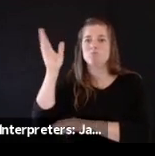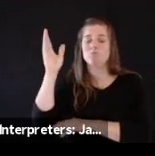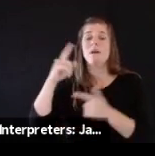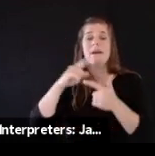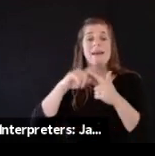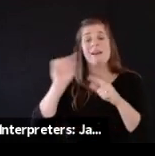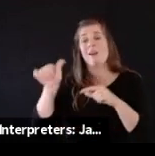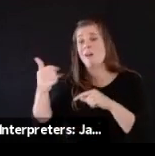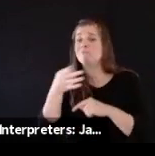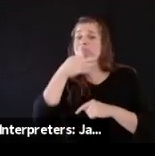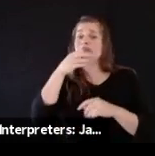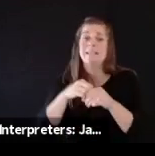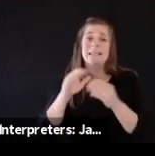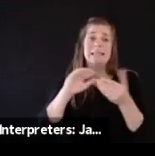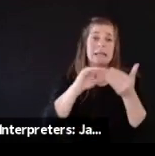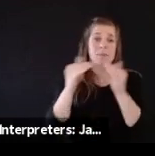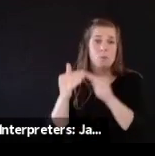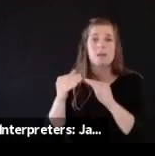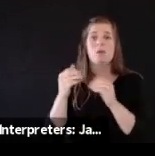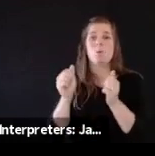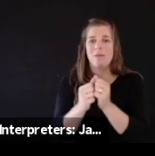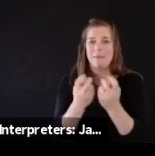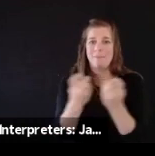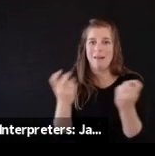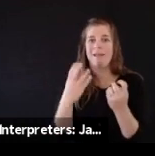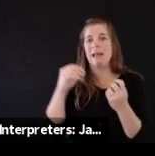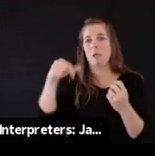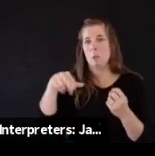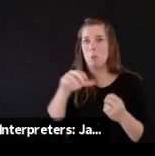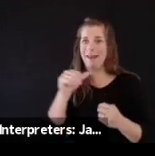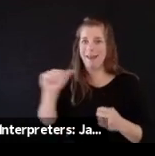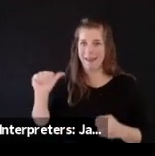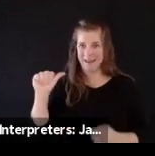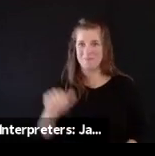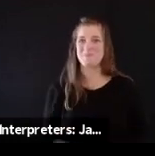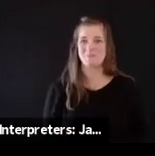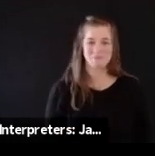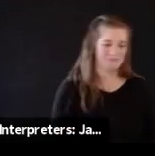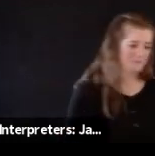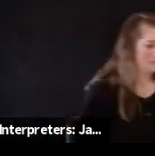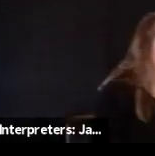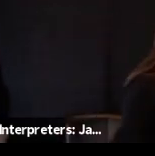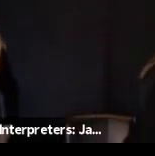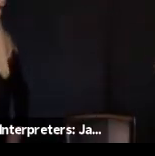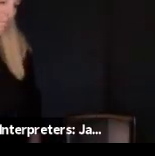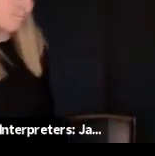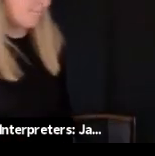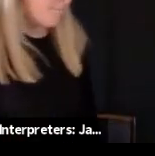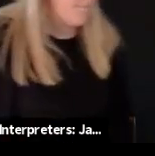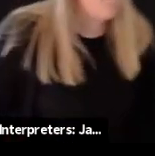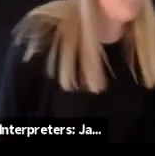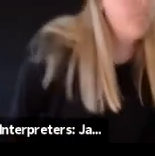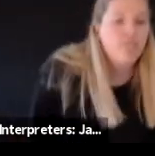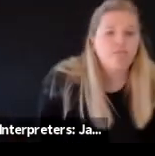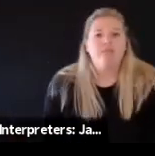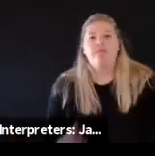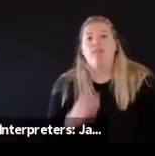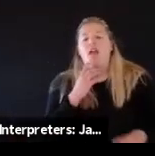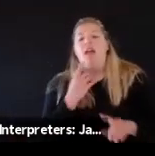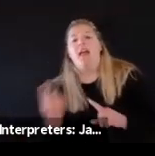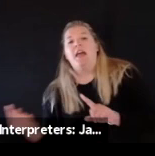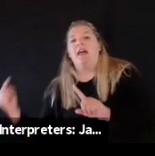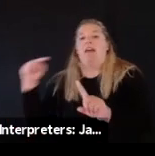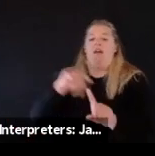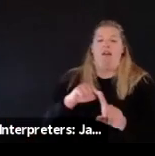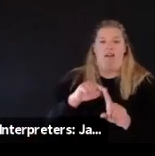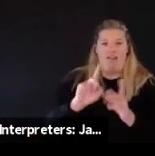our community through a panel discussion and Q&A. So really just to kind of bring us full circle with the